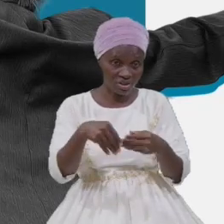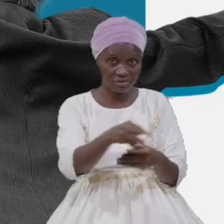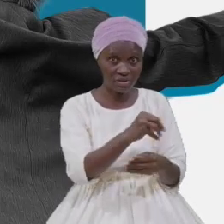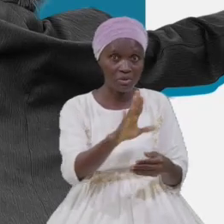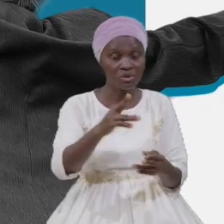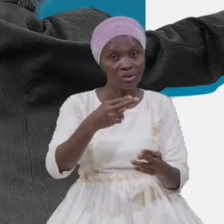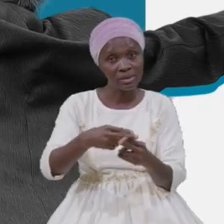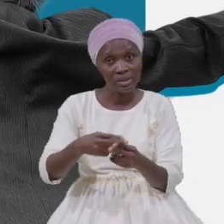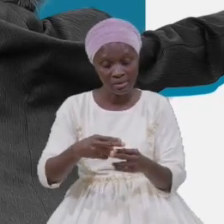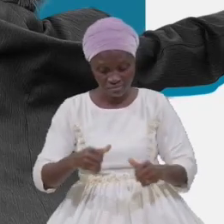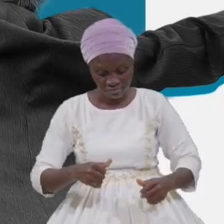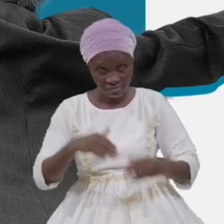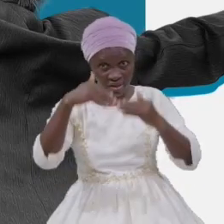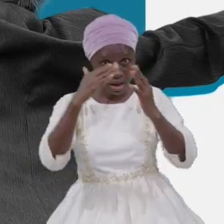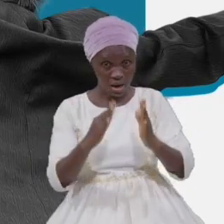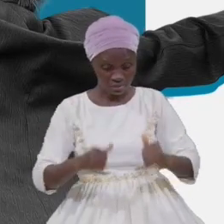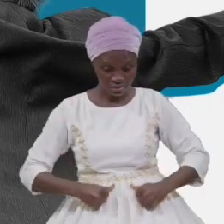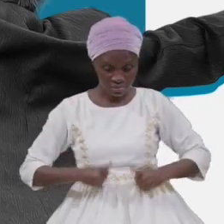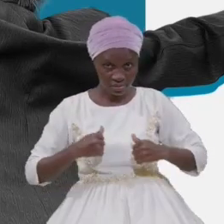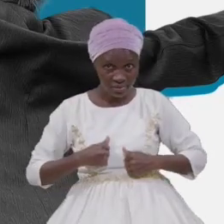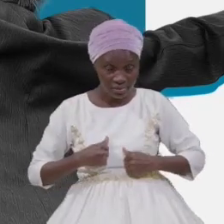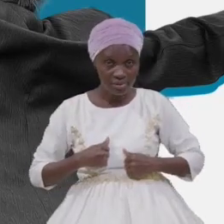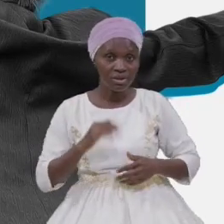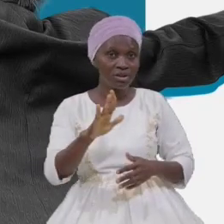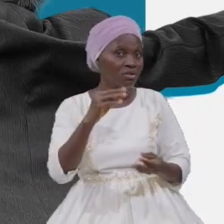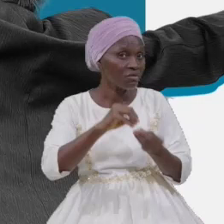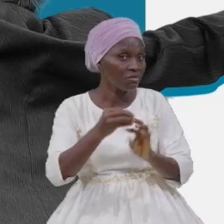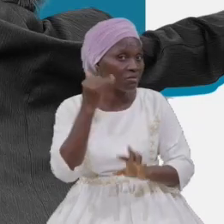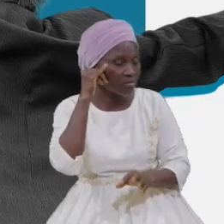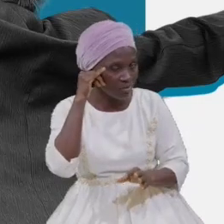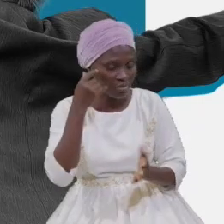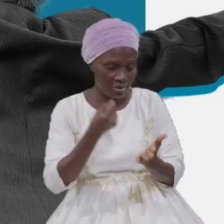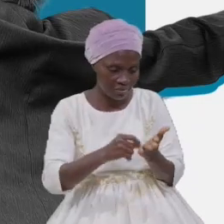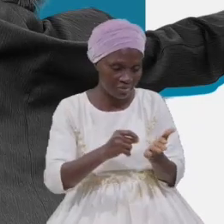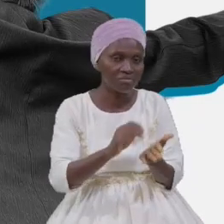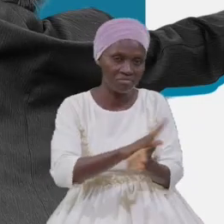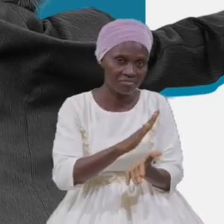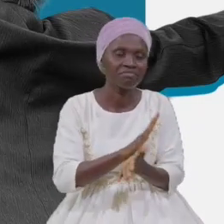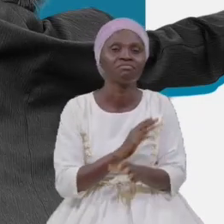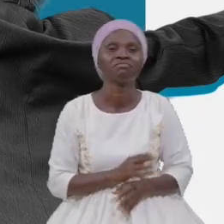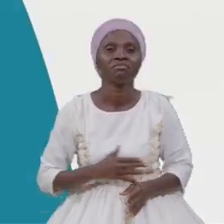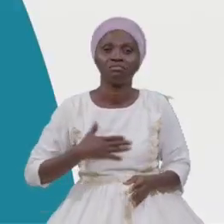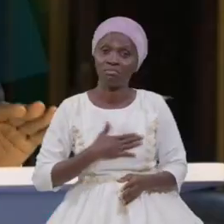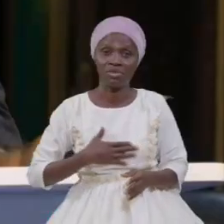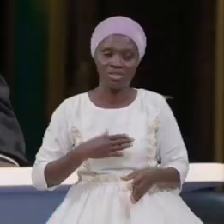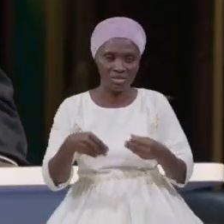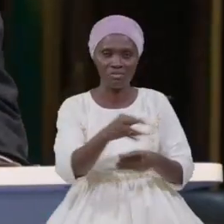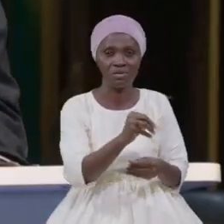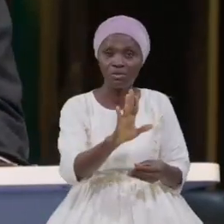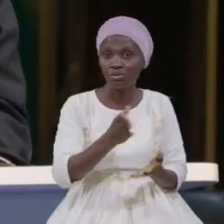name, and your address. Please give them your correct name and your